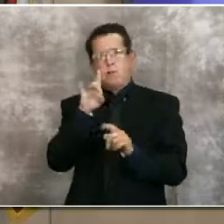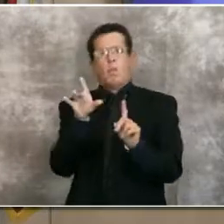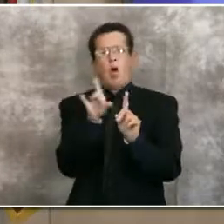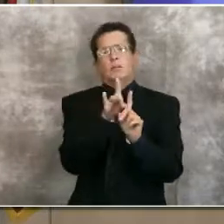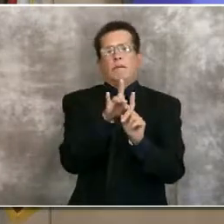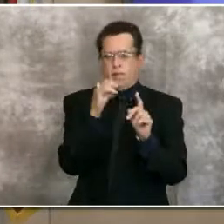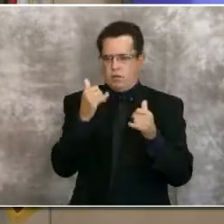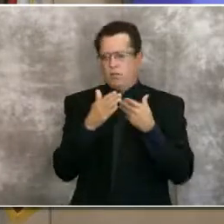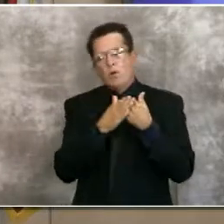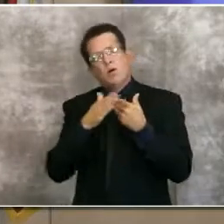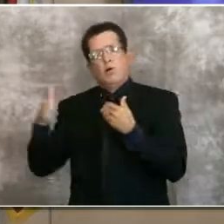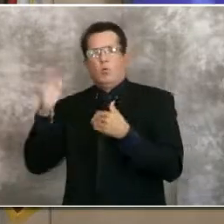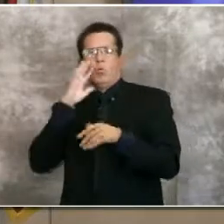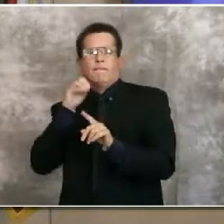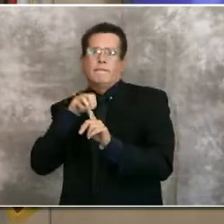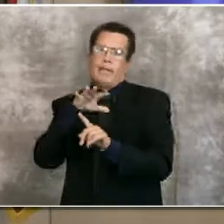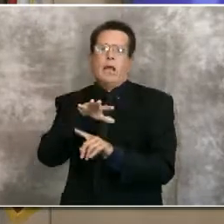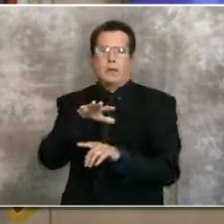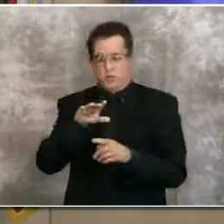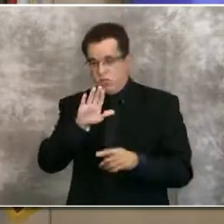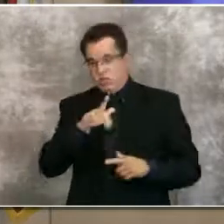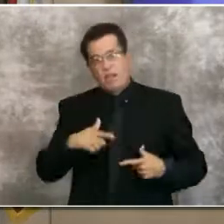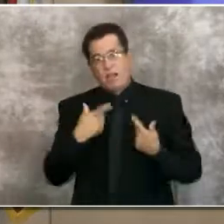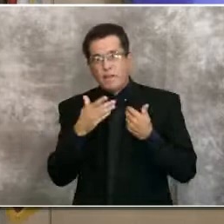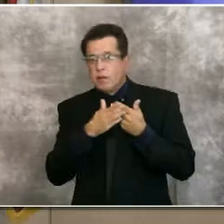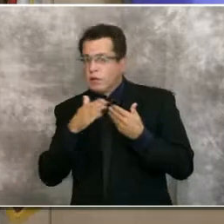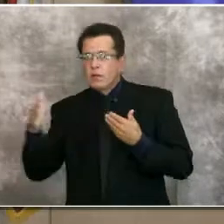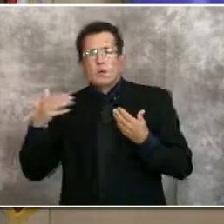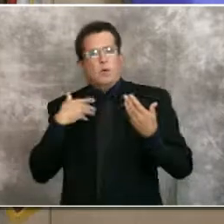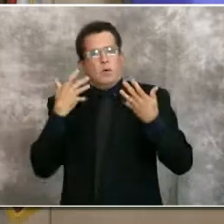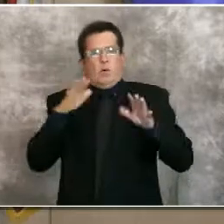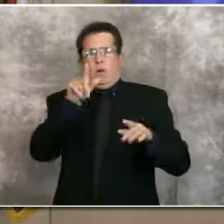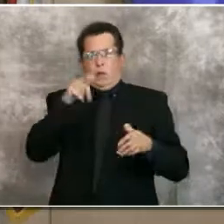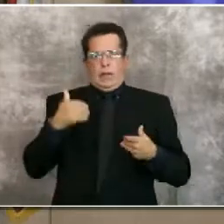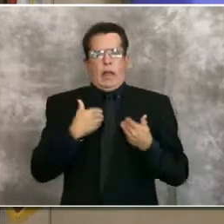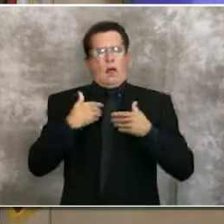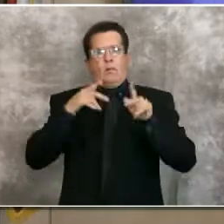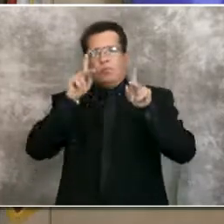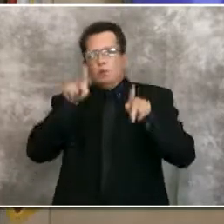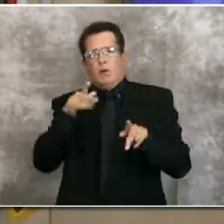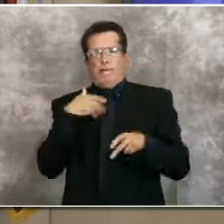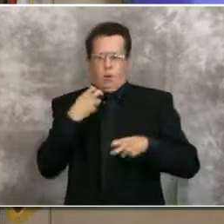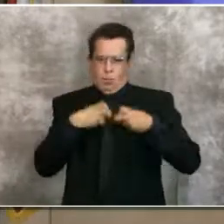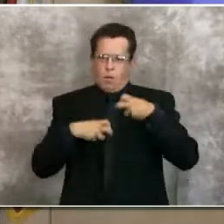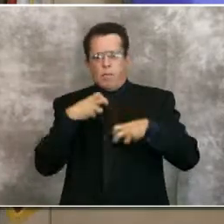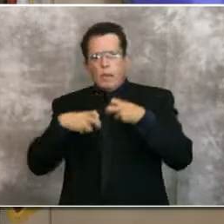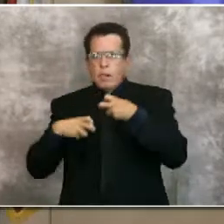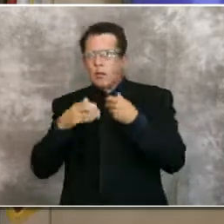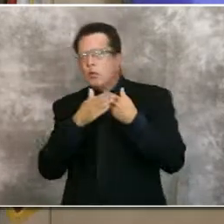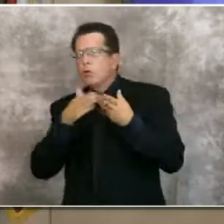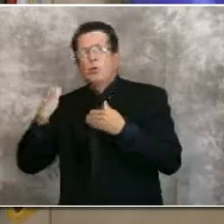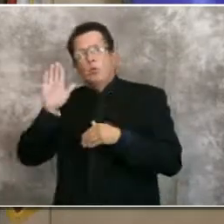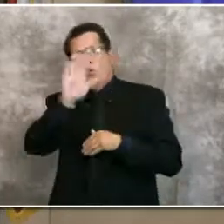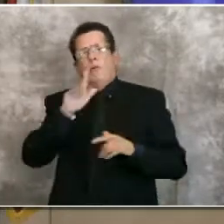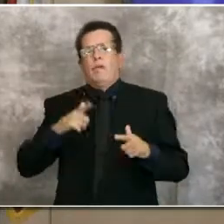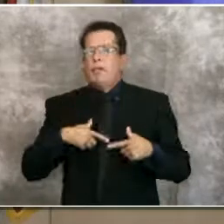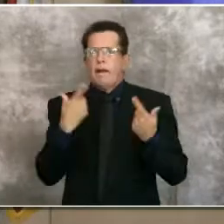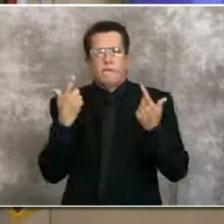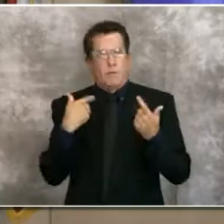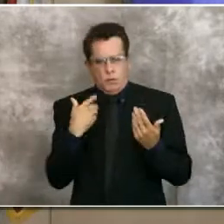effects. We don't want young people to carry the physical and emotional scars of this illness for the rest of their